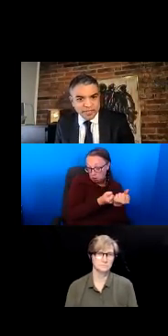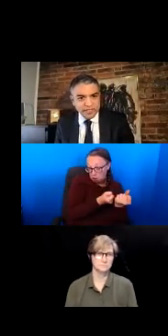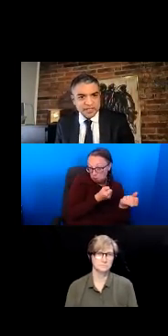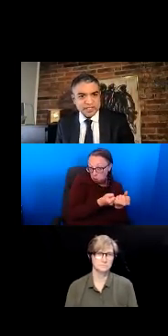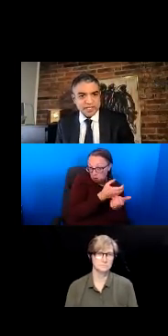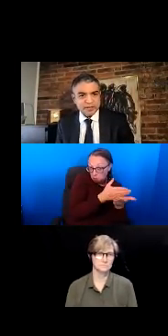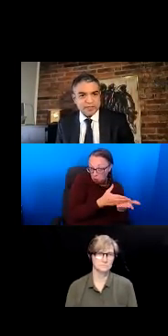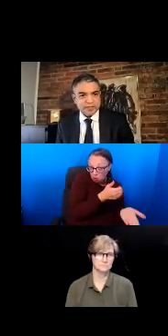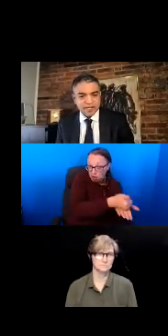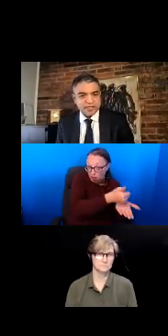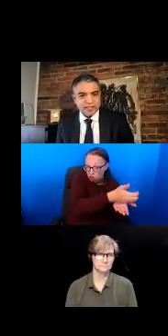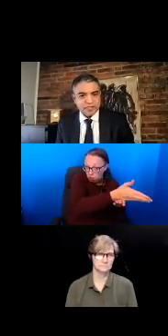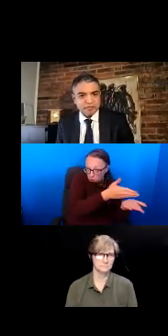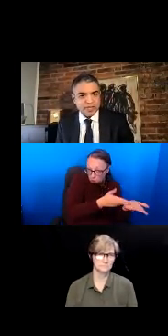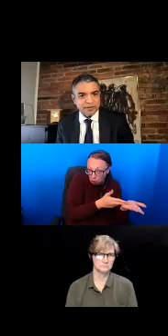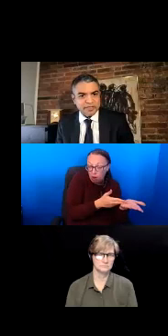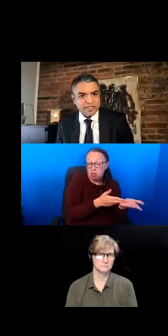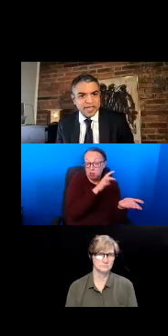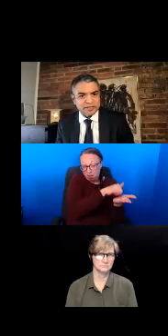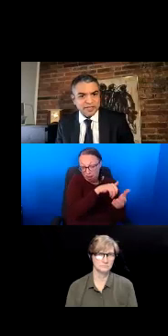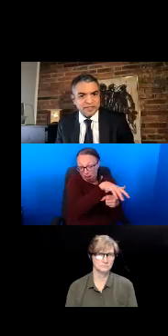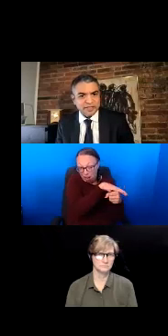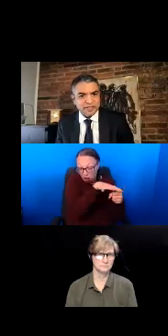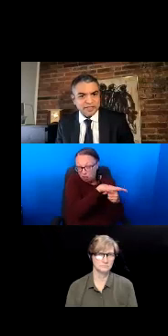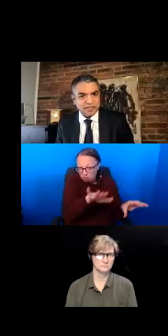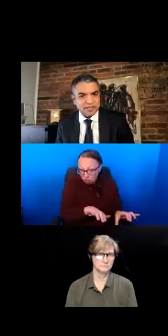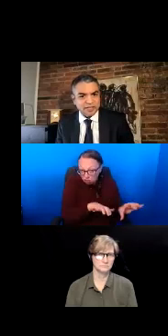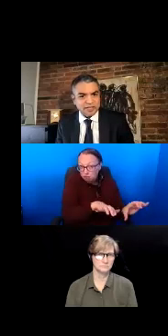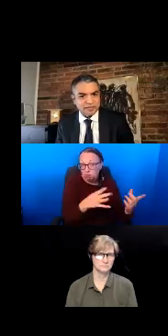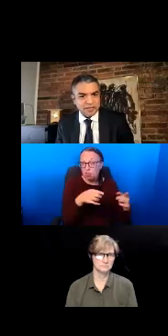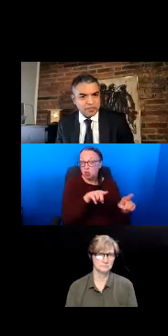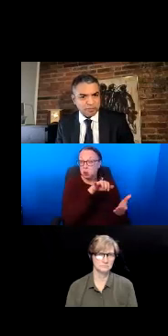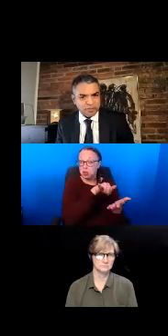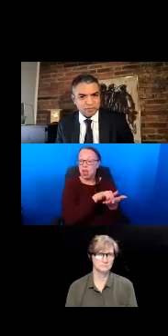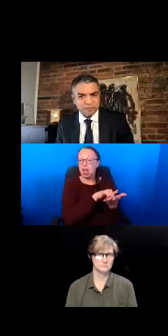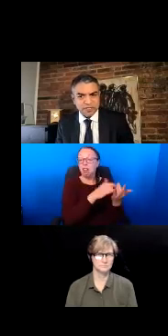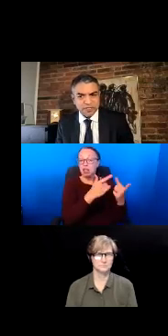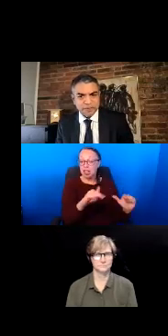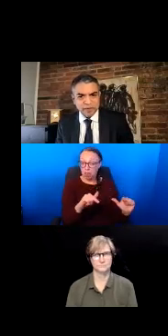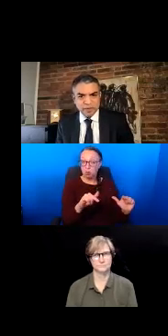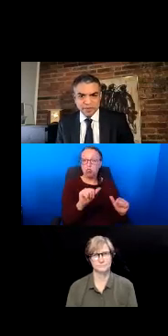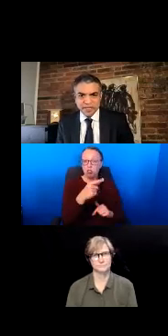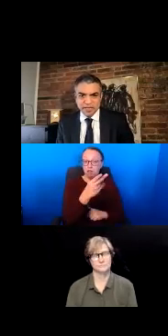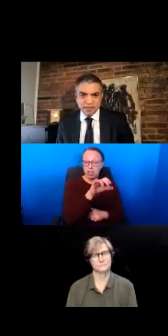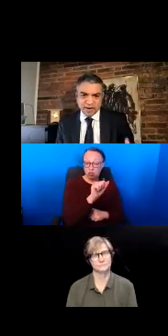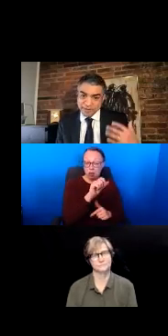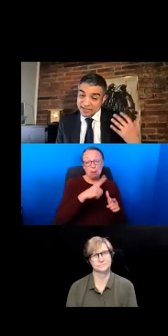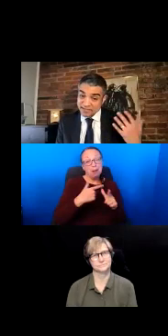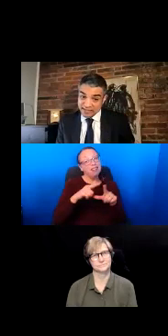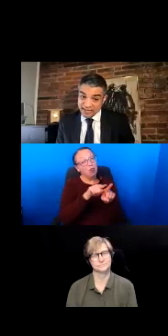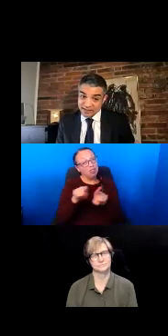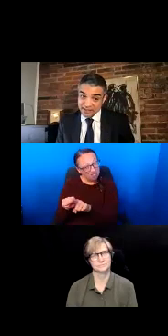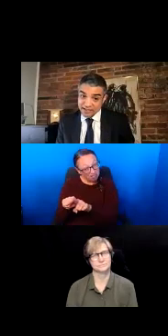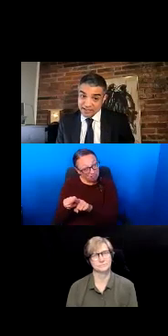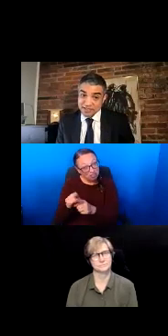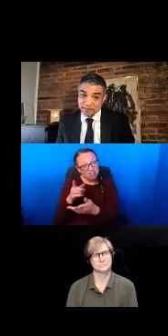properties to this constellation of brain areas that's activated in the context of language in persons with aphasia, but that perhaps